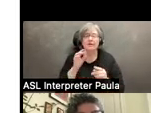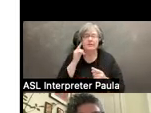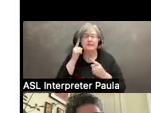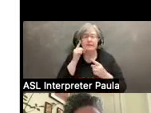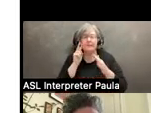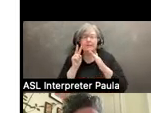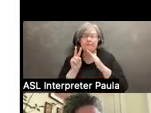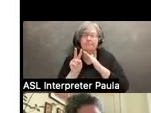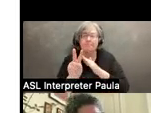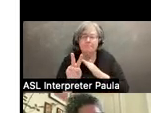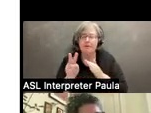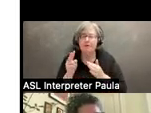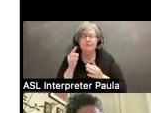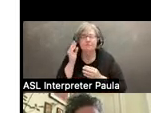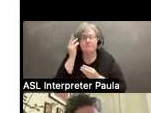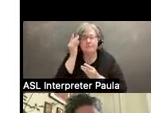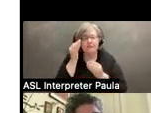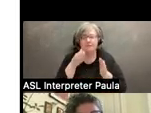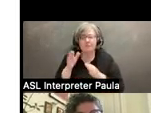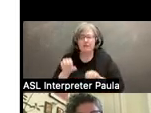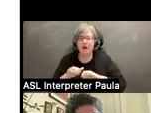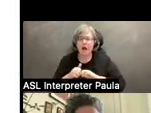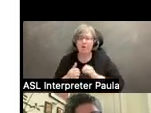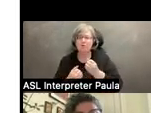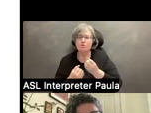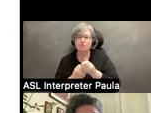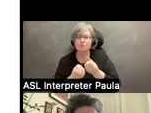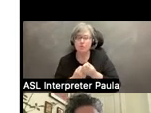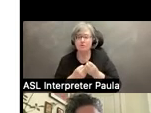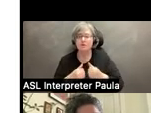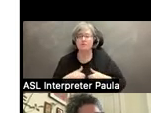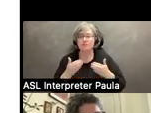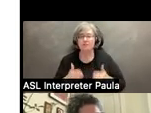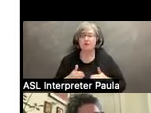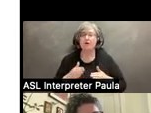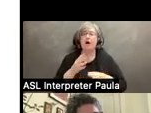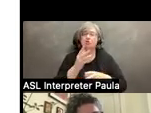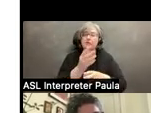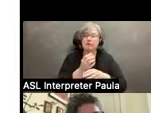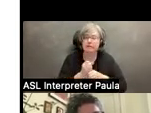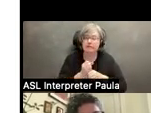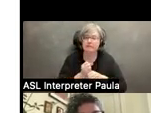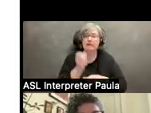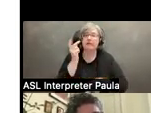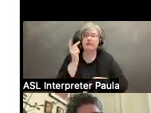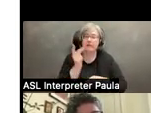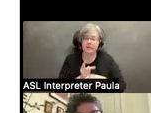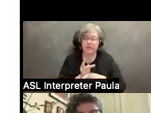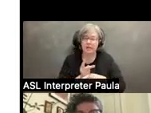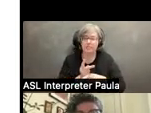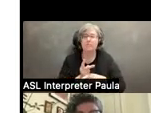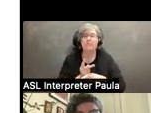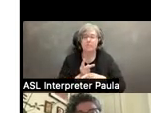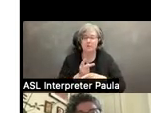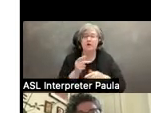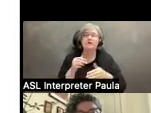and think of ways to support survivors in securing, maintaining, and gaining access and